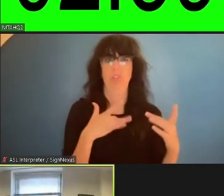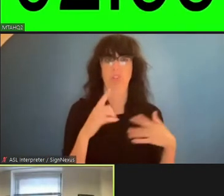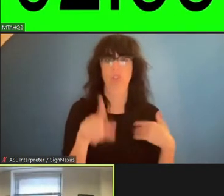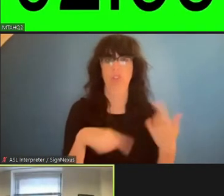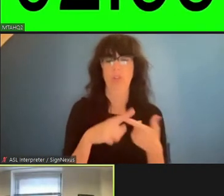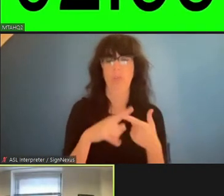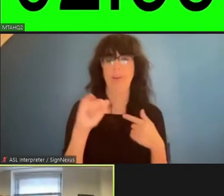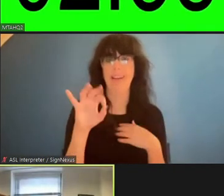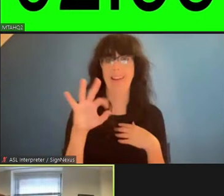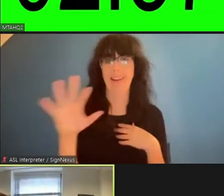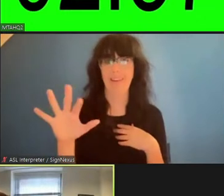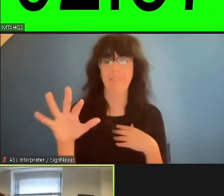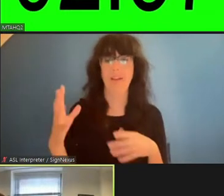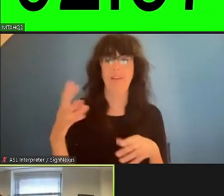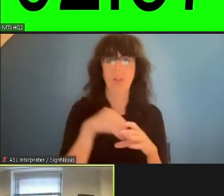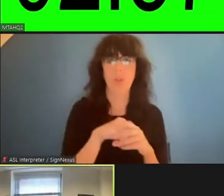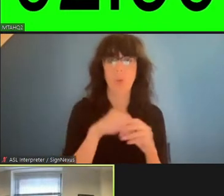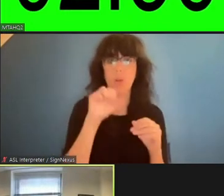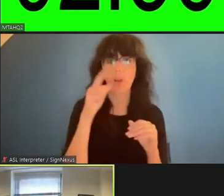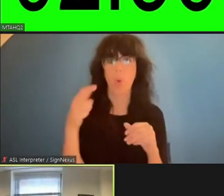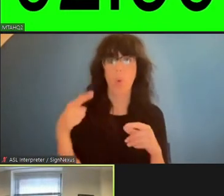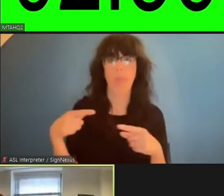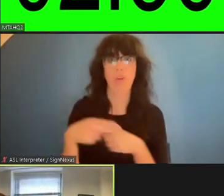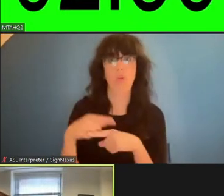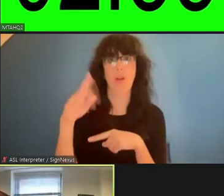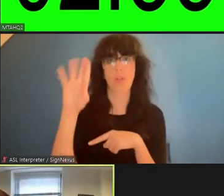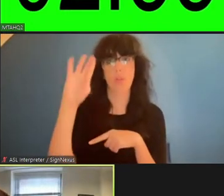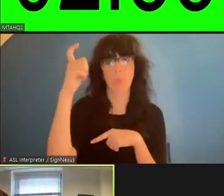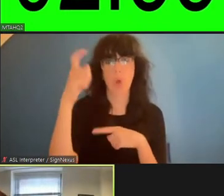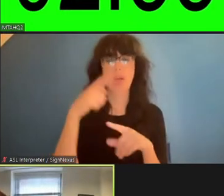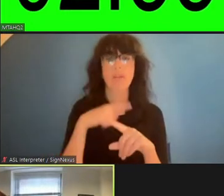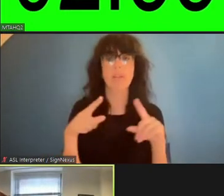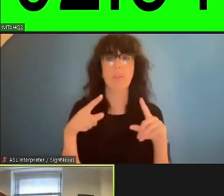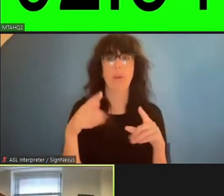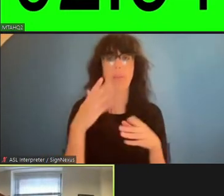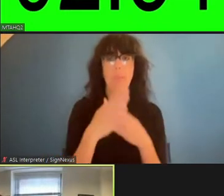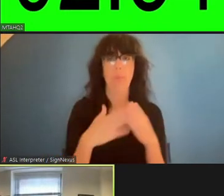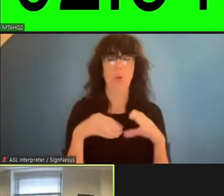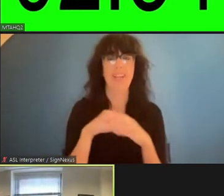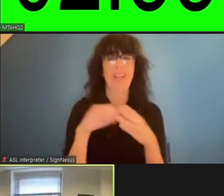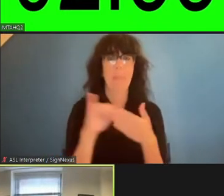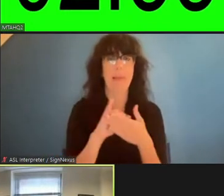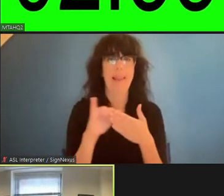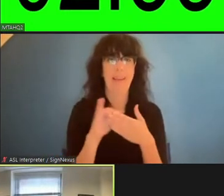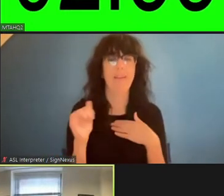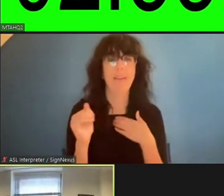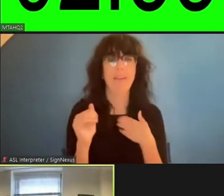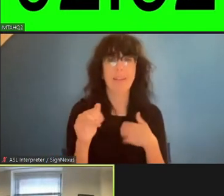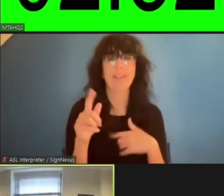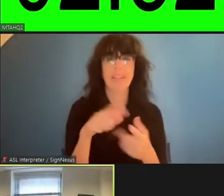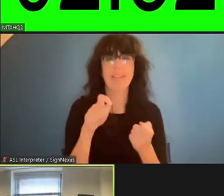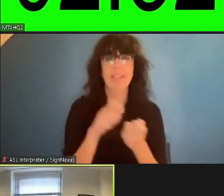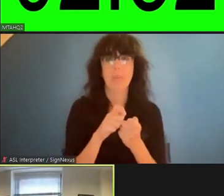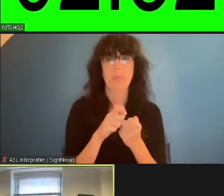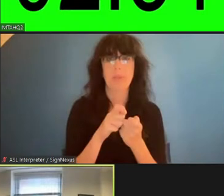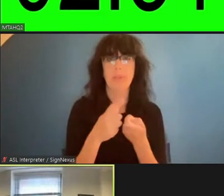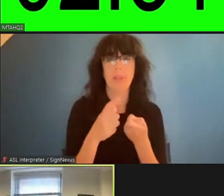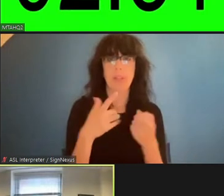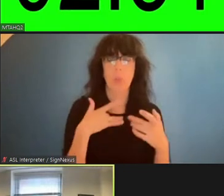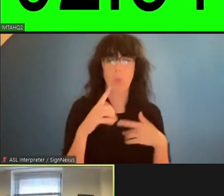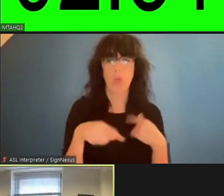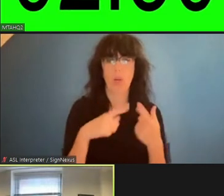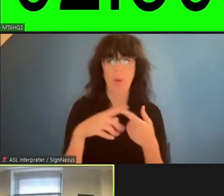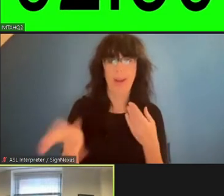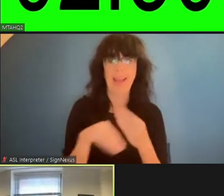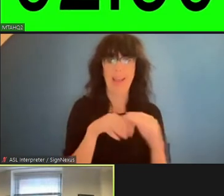including not only the cross bronx but also the park it crosses manhattan and in particular i'm worried about extra congestion